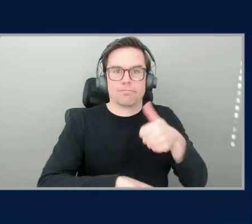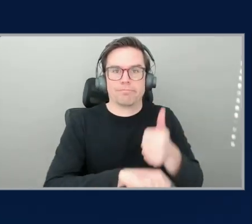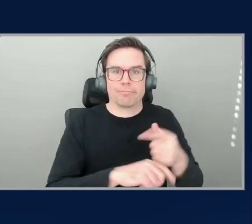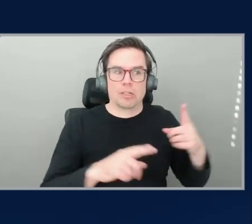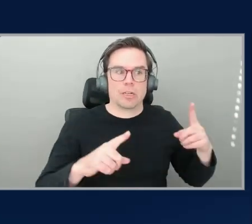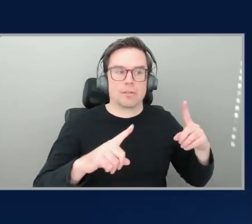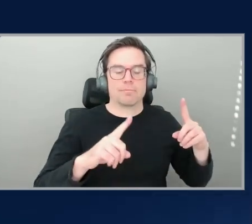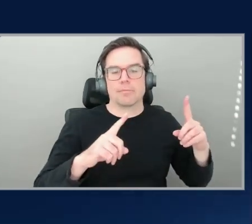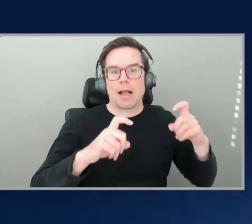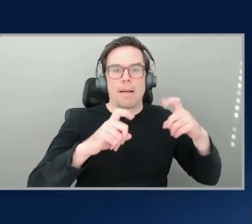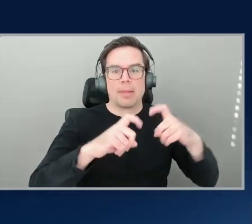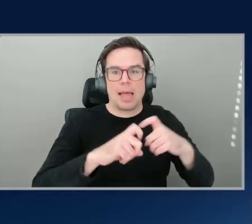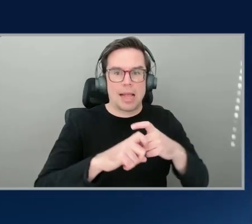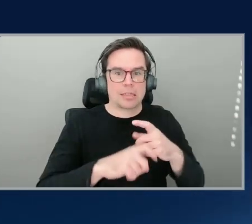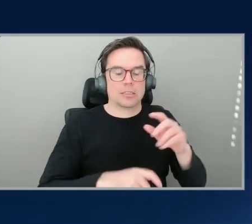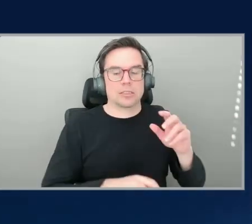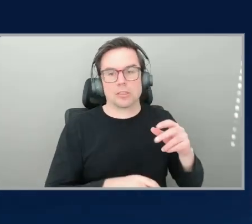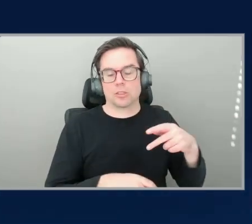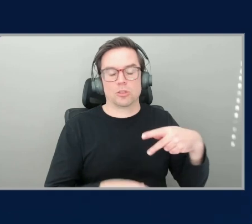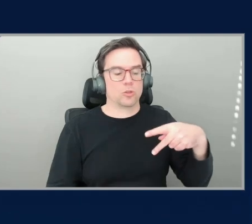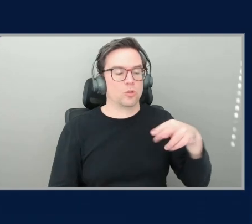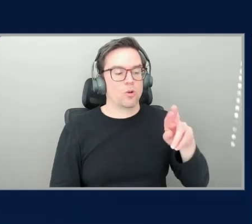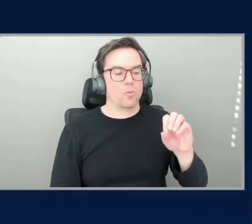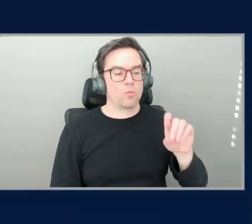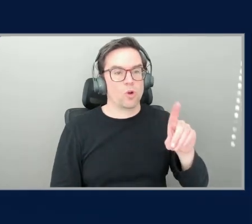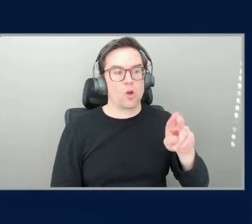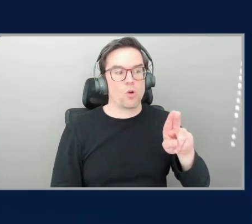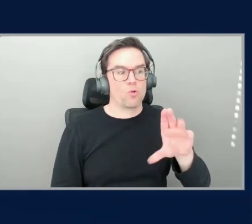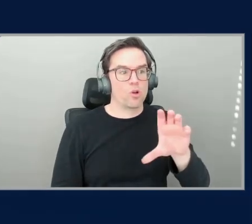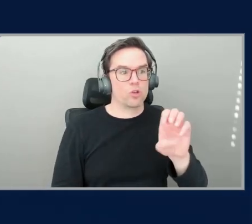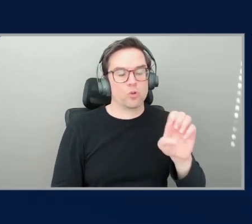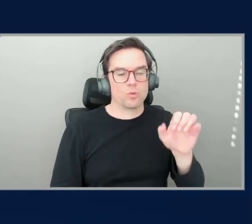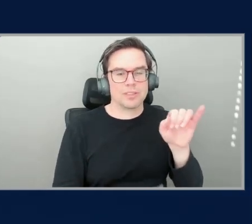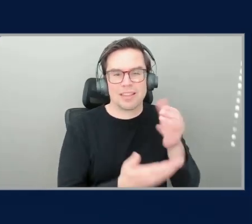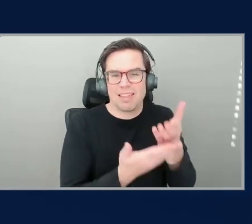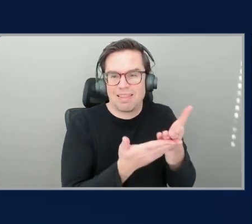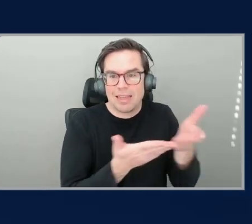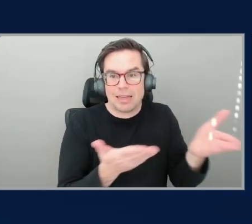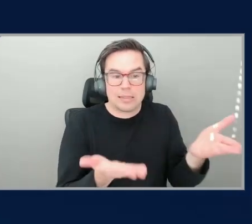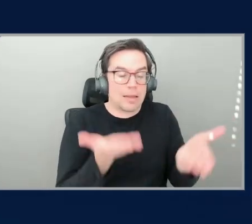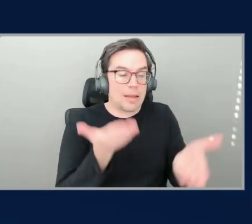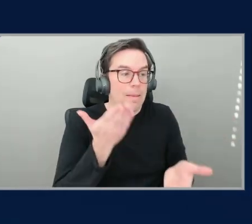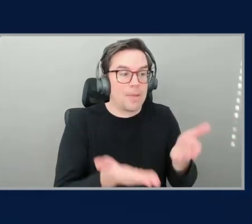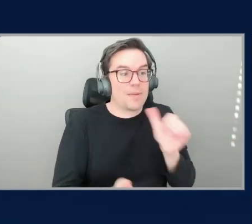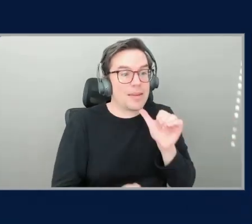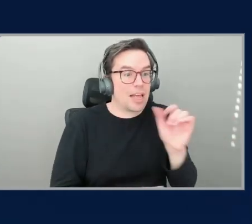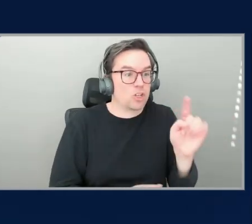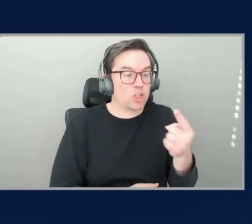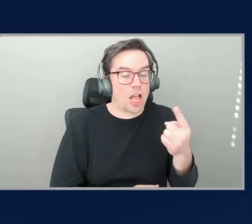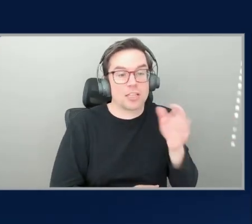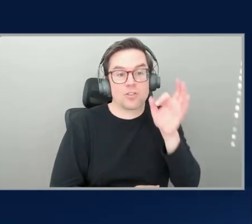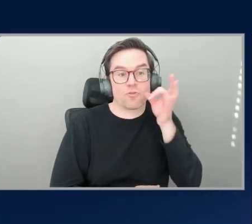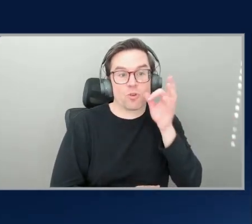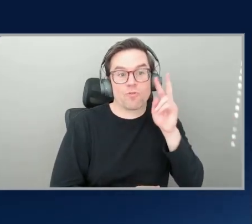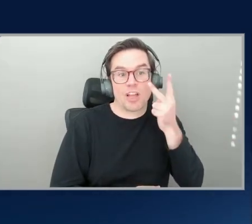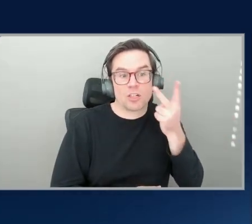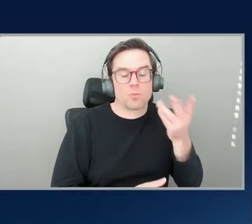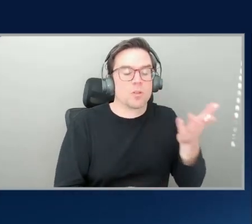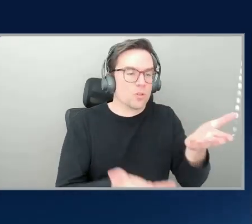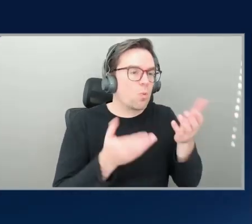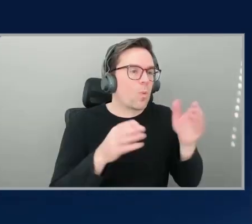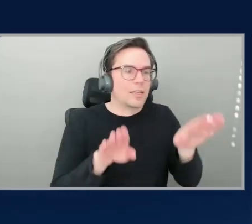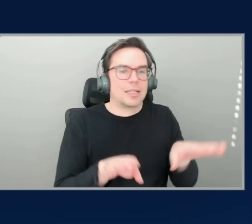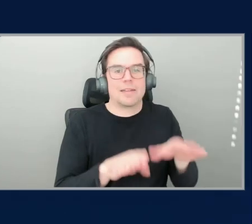items, because then we might expand past fruits and vegetables. Who knows, right? We want to leave that open, right? Right,